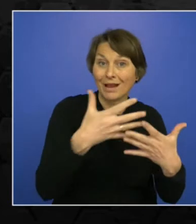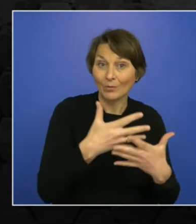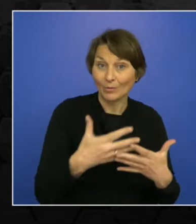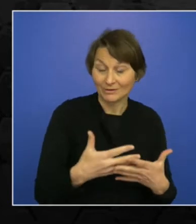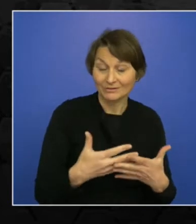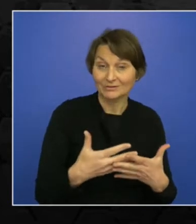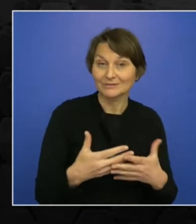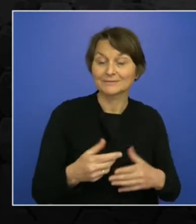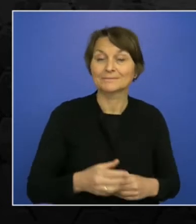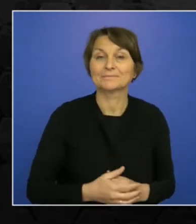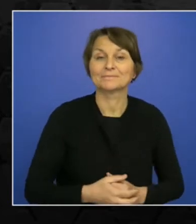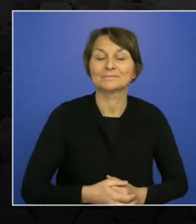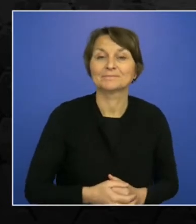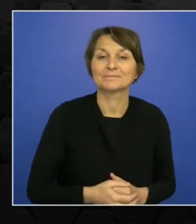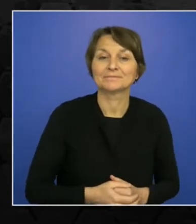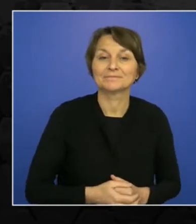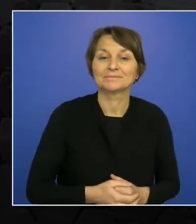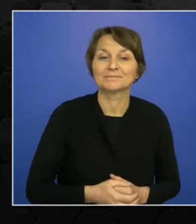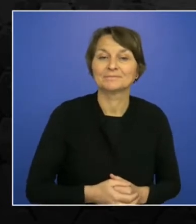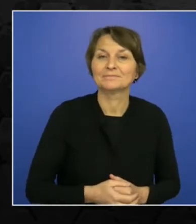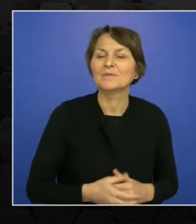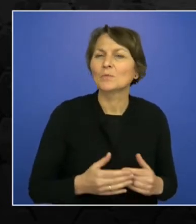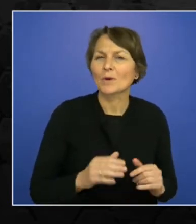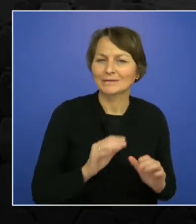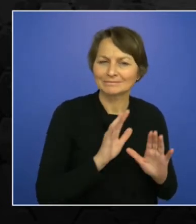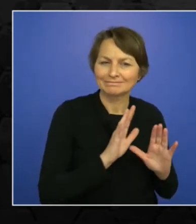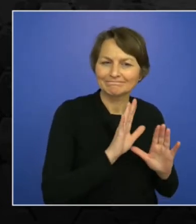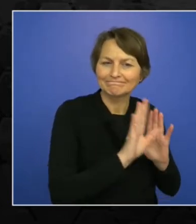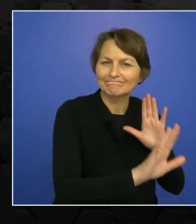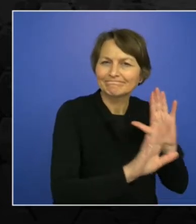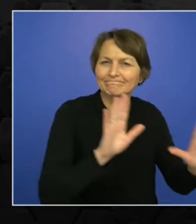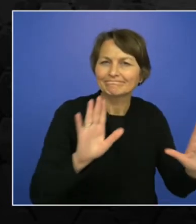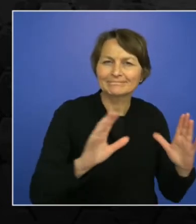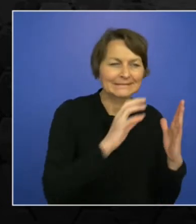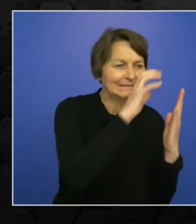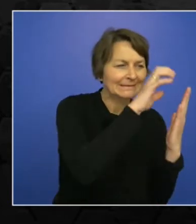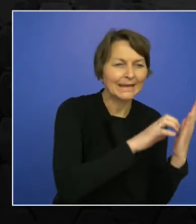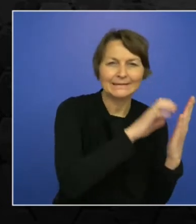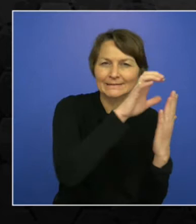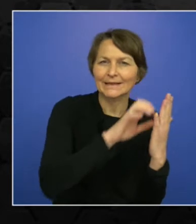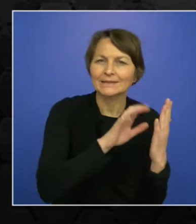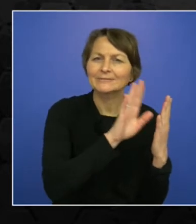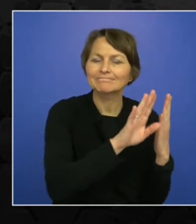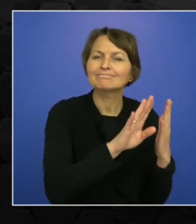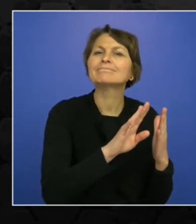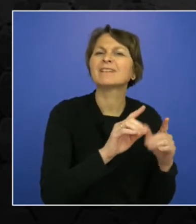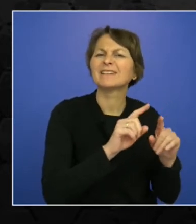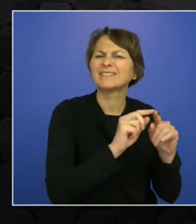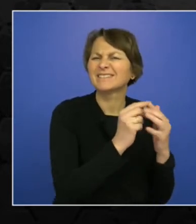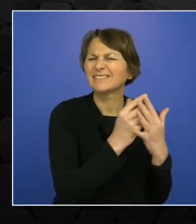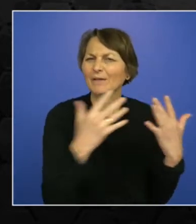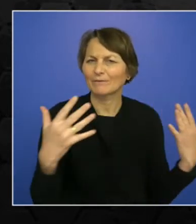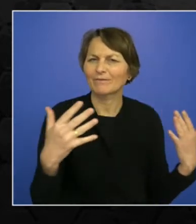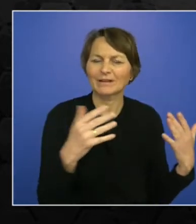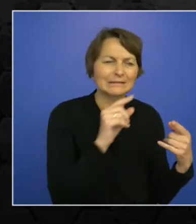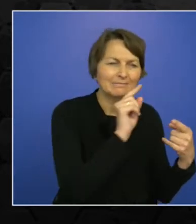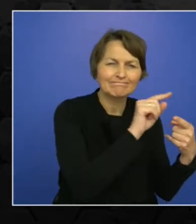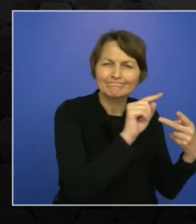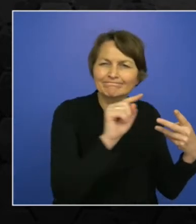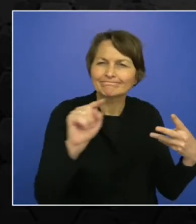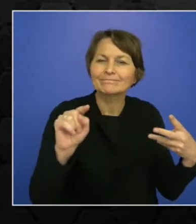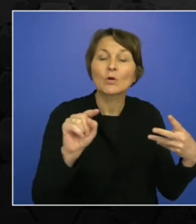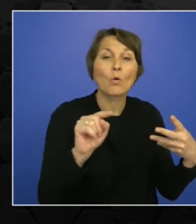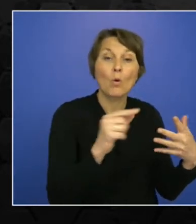because each text brings you, if there are multiple language in the test, so you can get like all of the language that